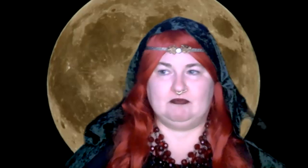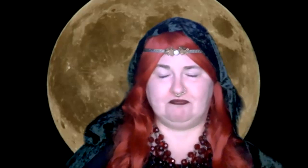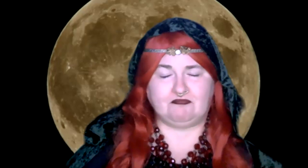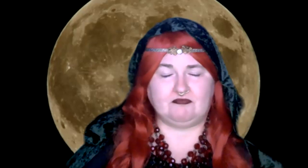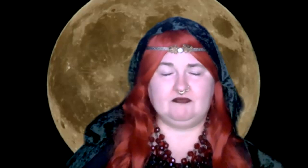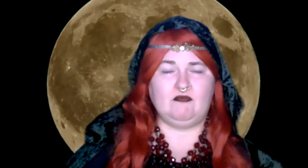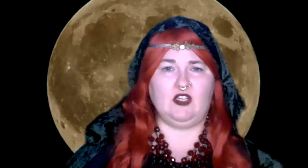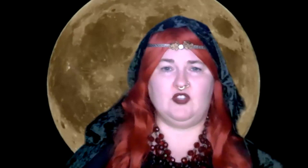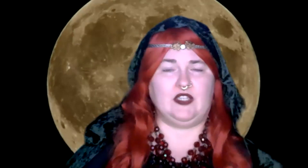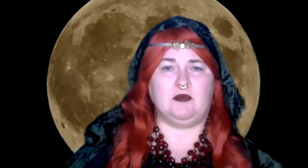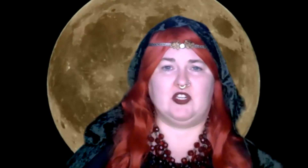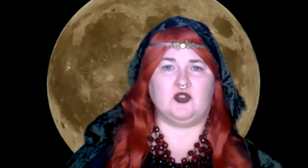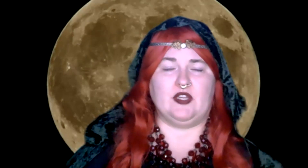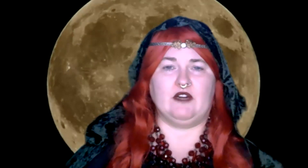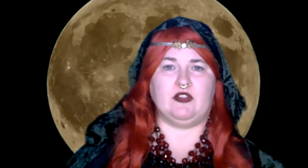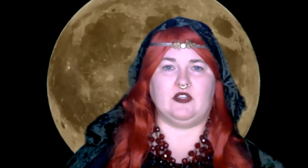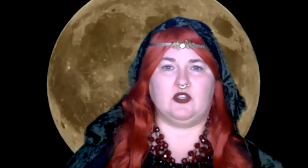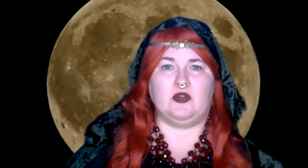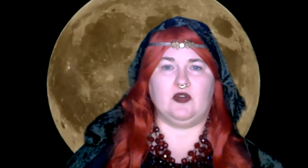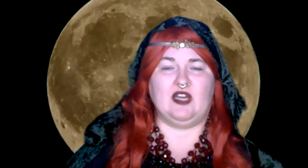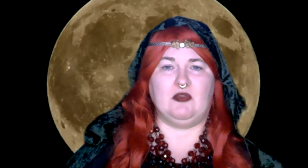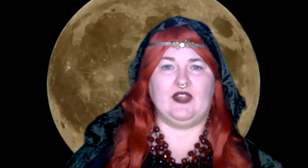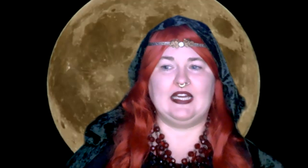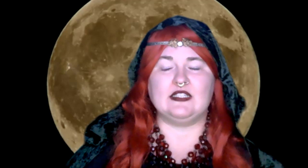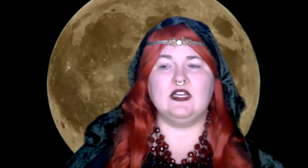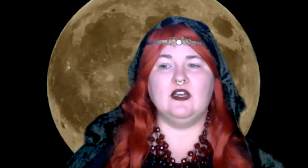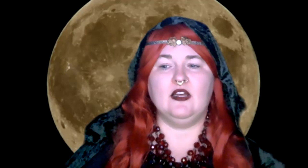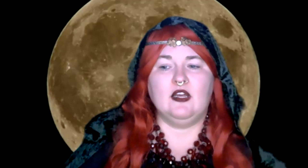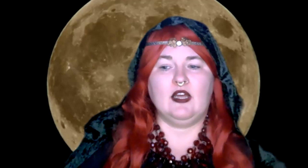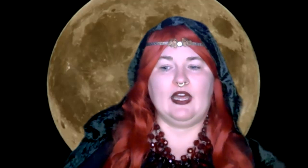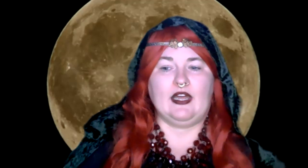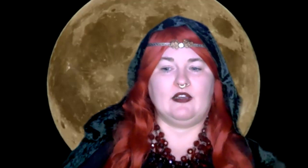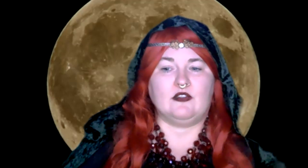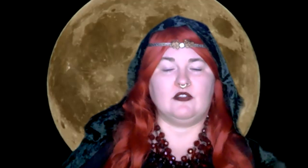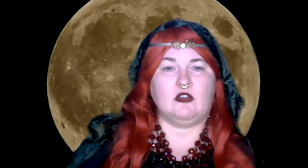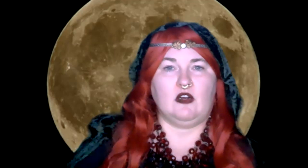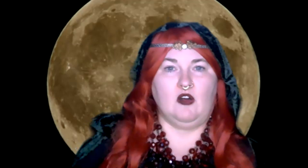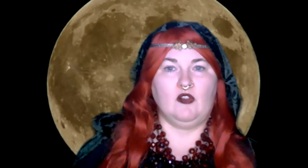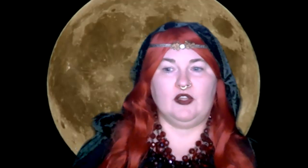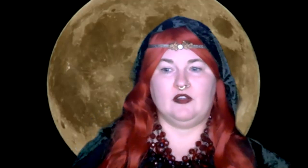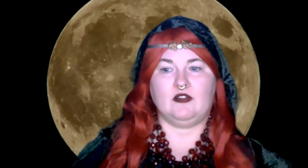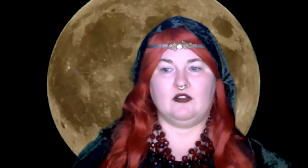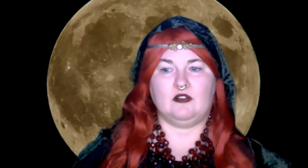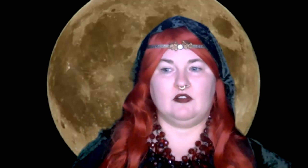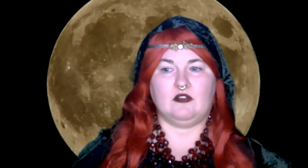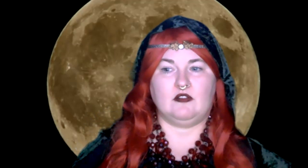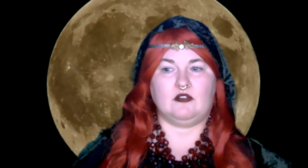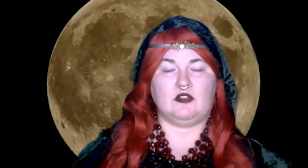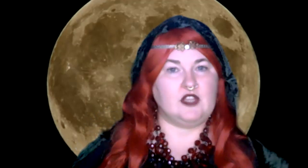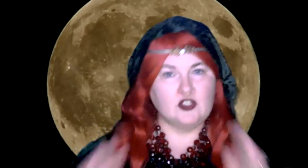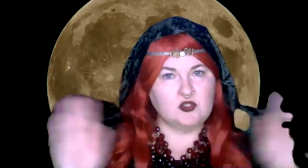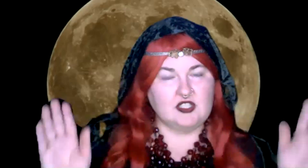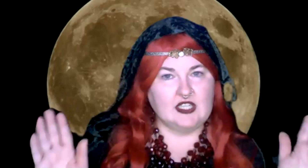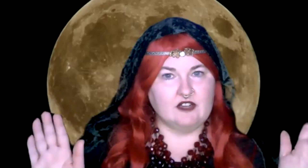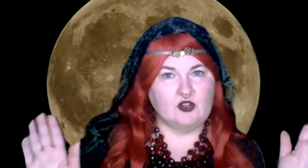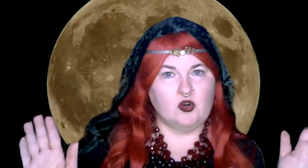kitten, trying to make sure that everything is going okay with that. And all the